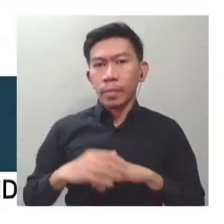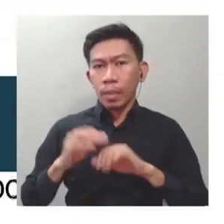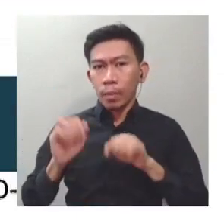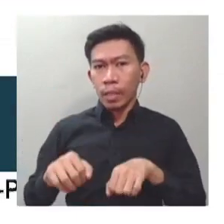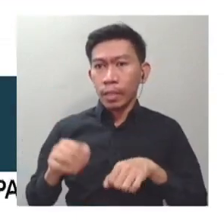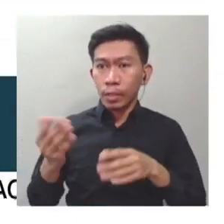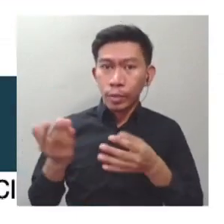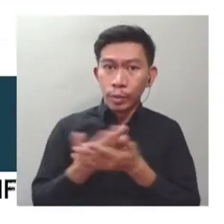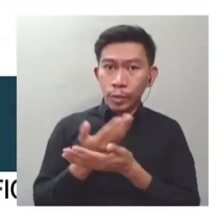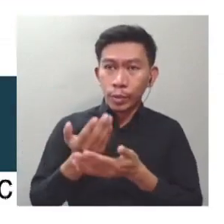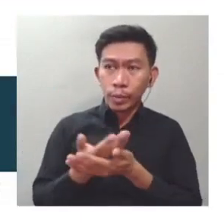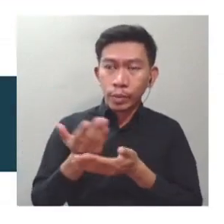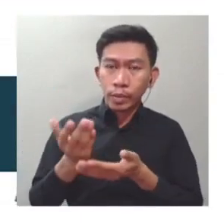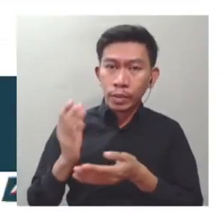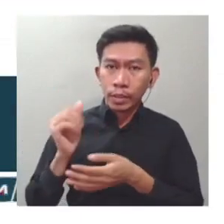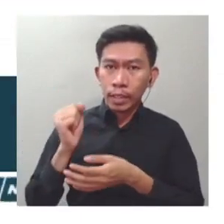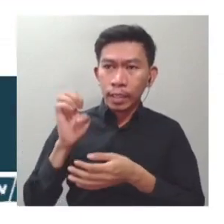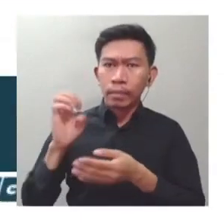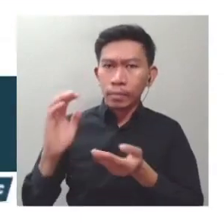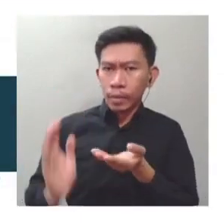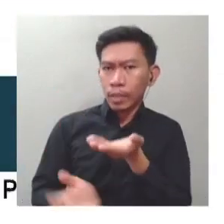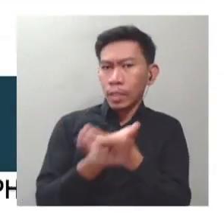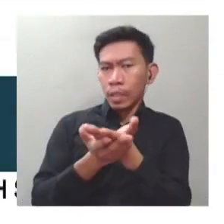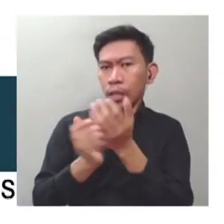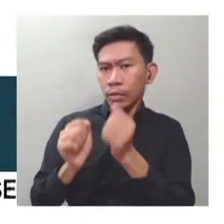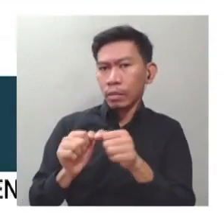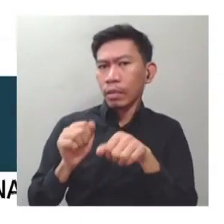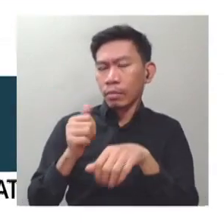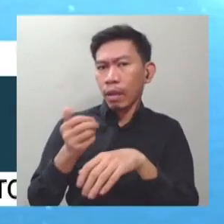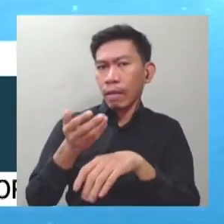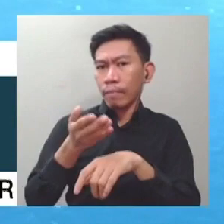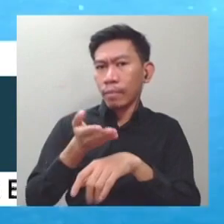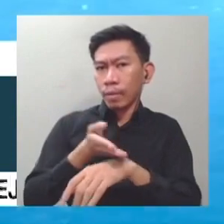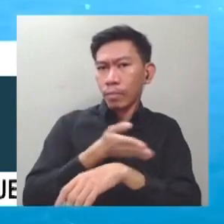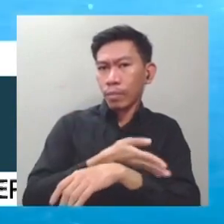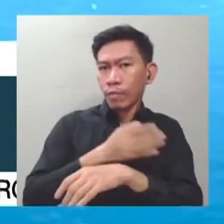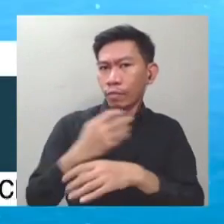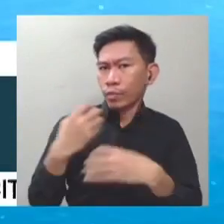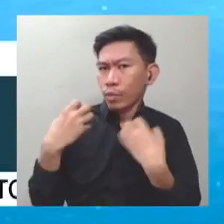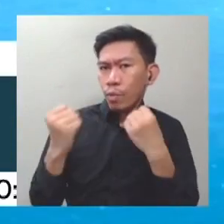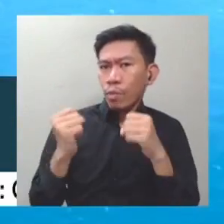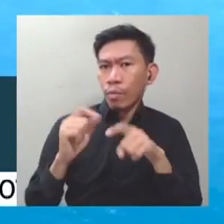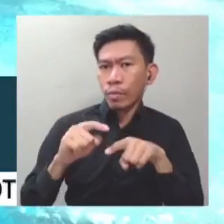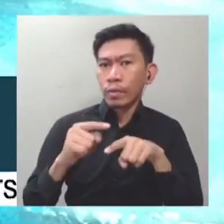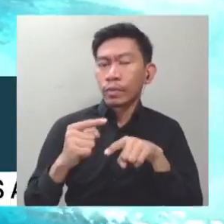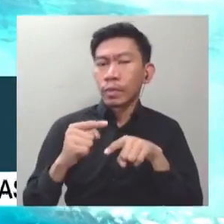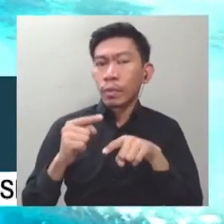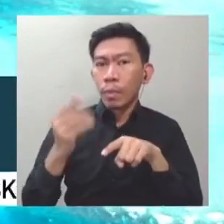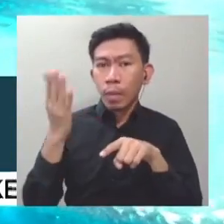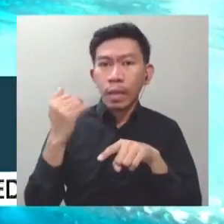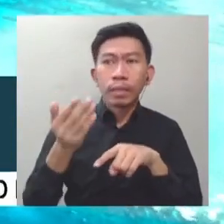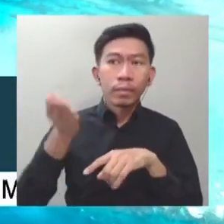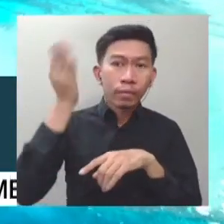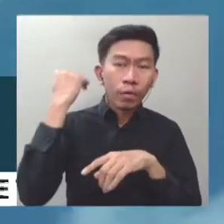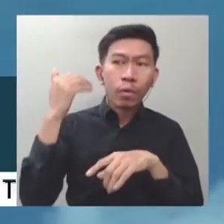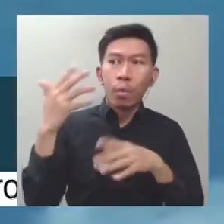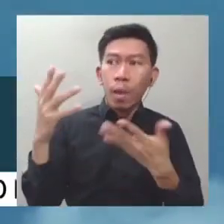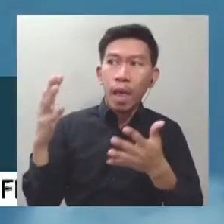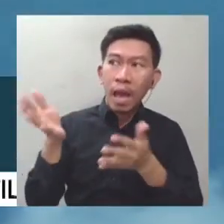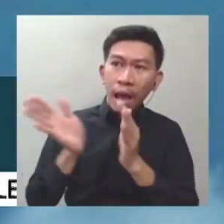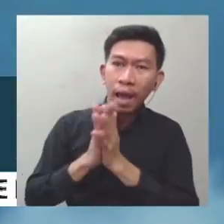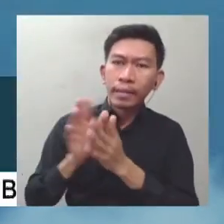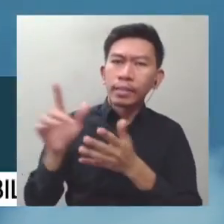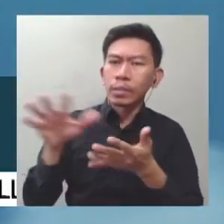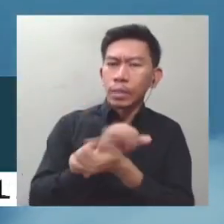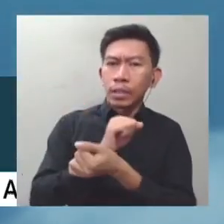it will complement, and it will make stronger, because our first victory, we did not ask for damages. We just asked for a declaration